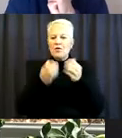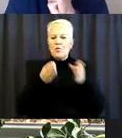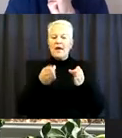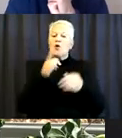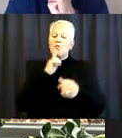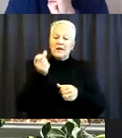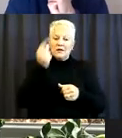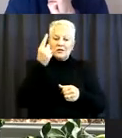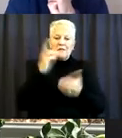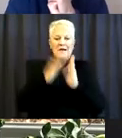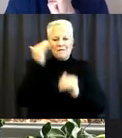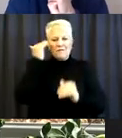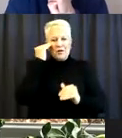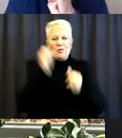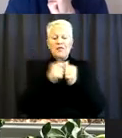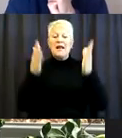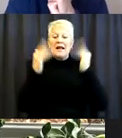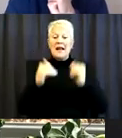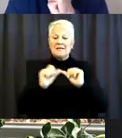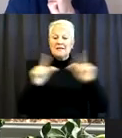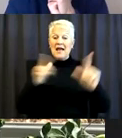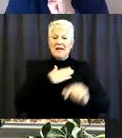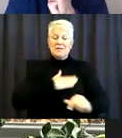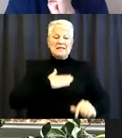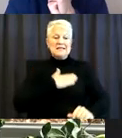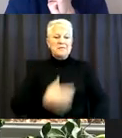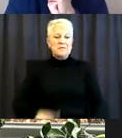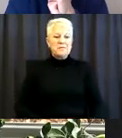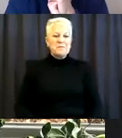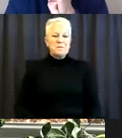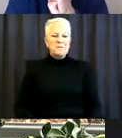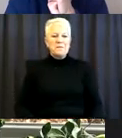and becoming familiar with. Next slide, please.